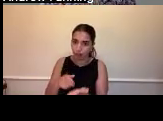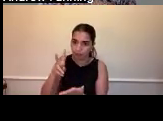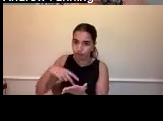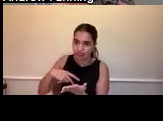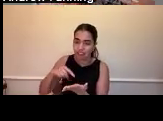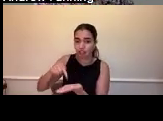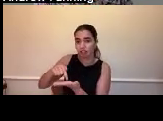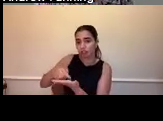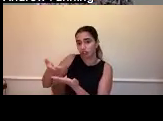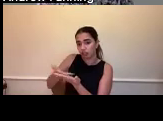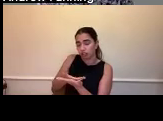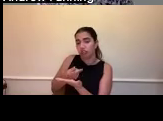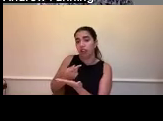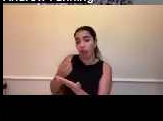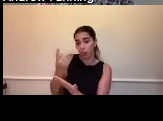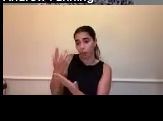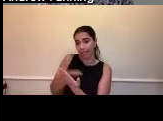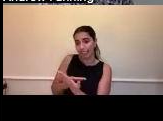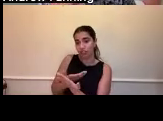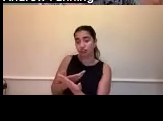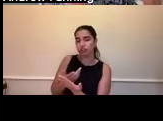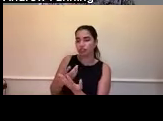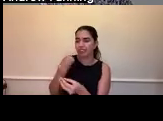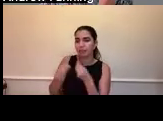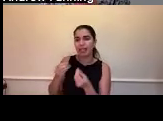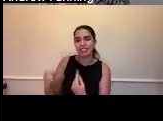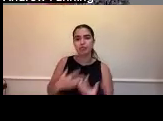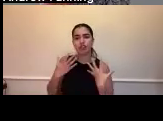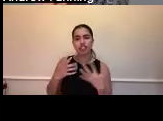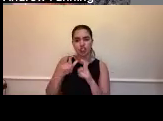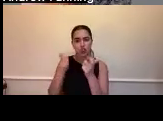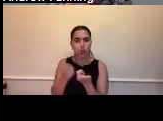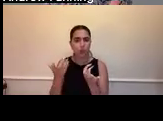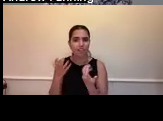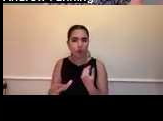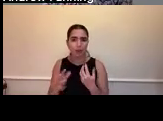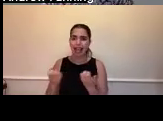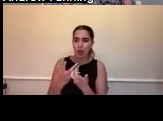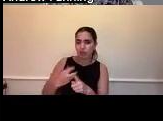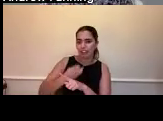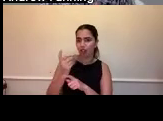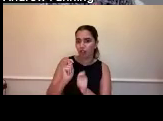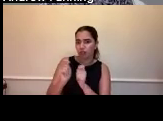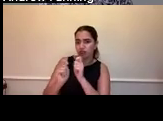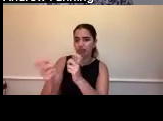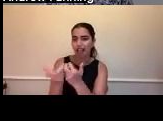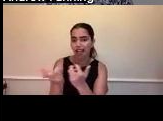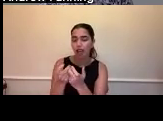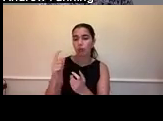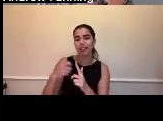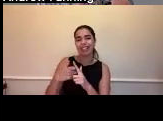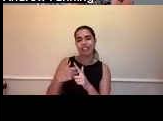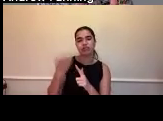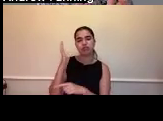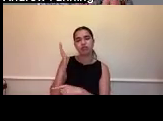out the inspiration for where the donut came from, as well as how it has evolved as she presented just